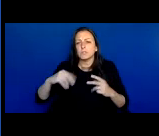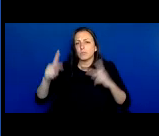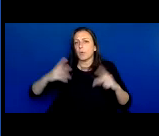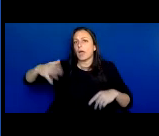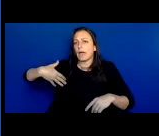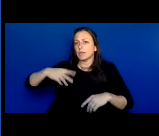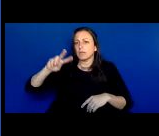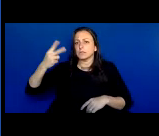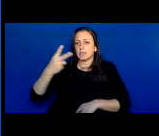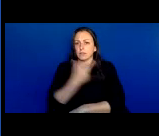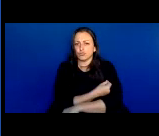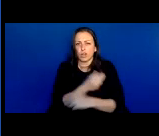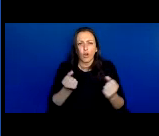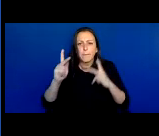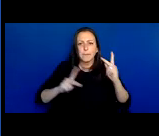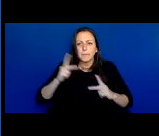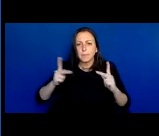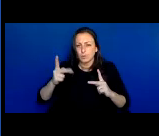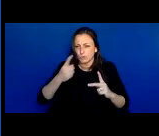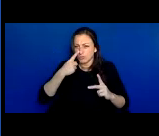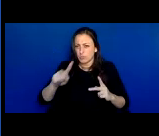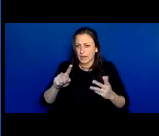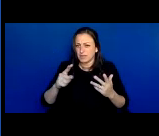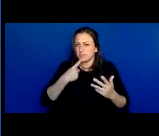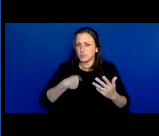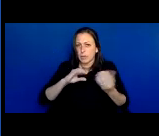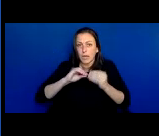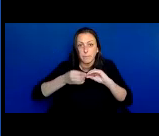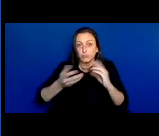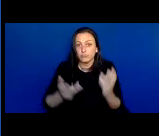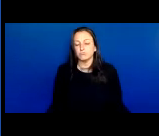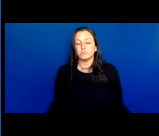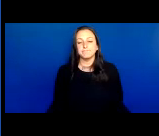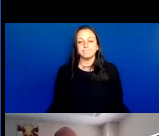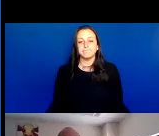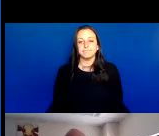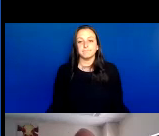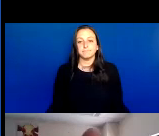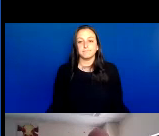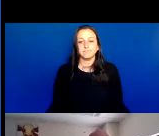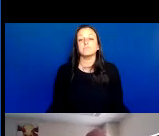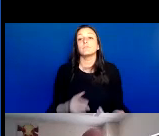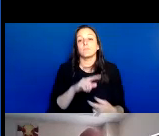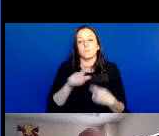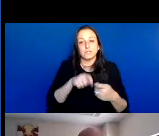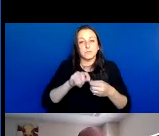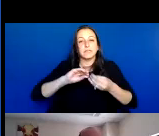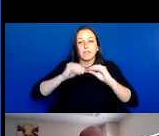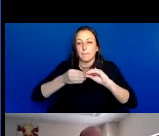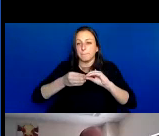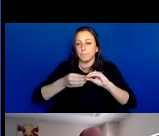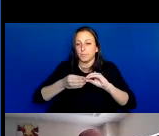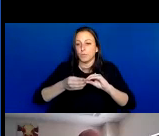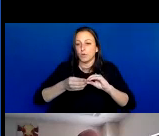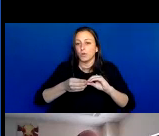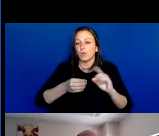how many people is that? Can you add some numbers to that, please? Thank you. The specific numbers I'll have to have Heidi